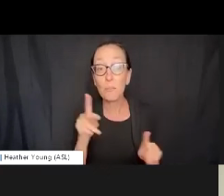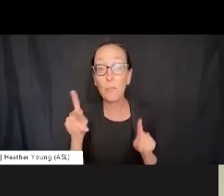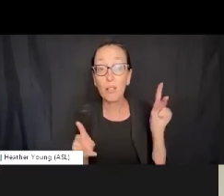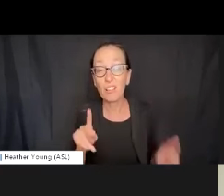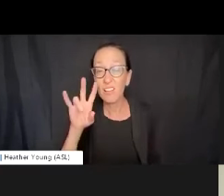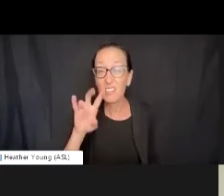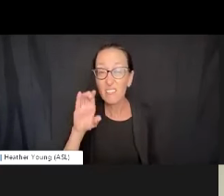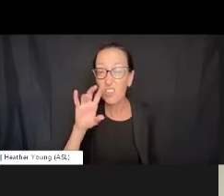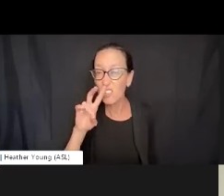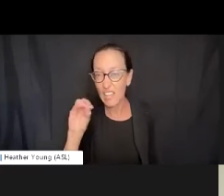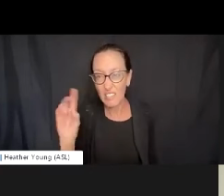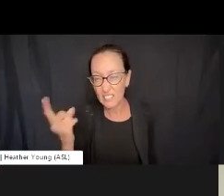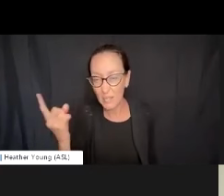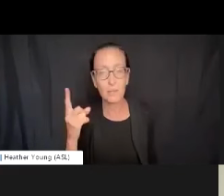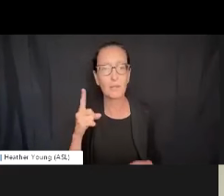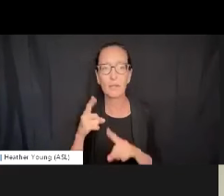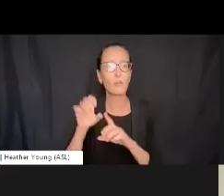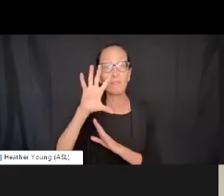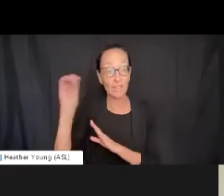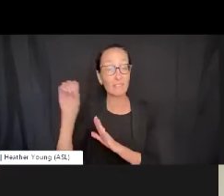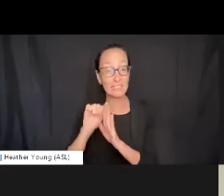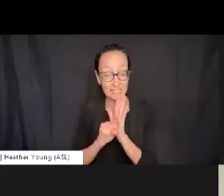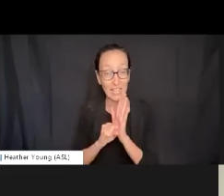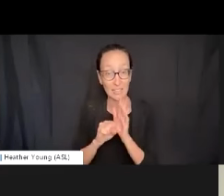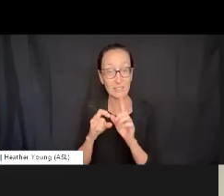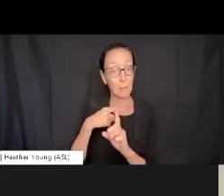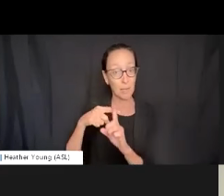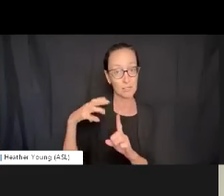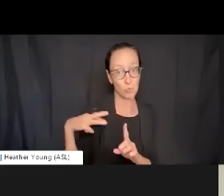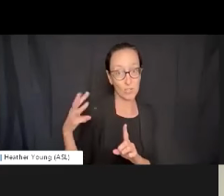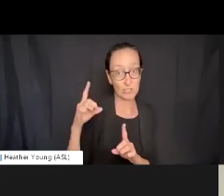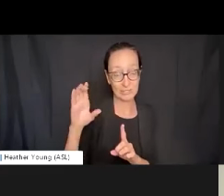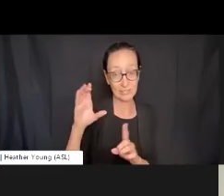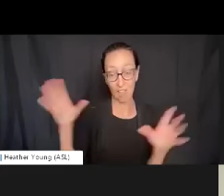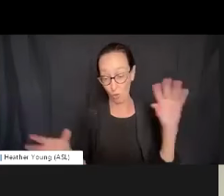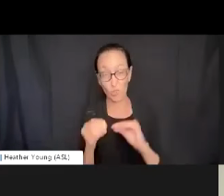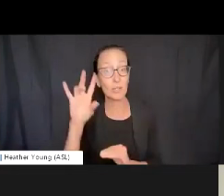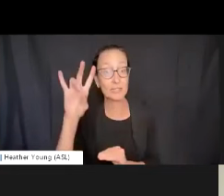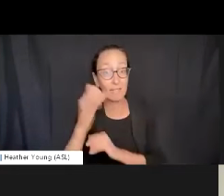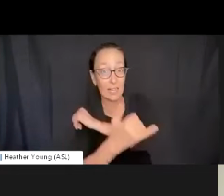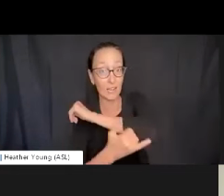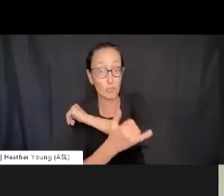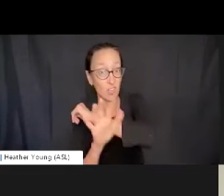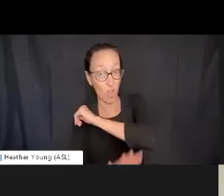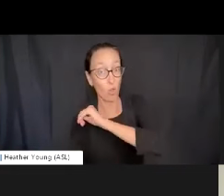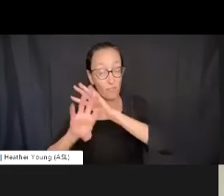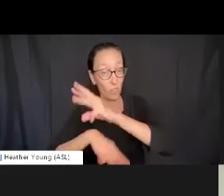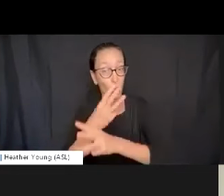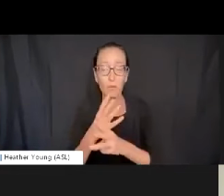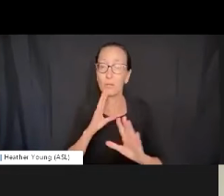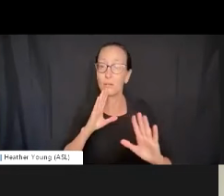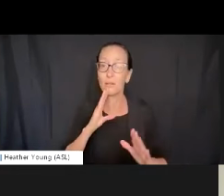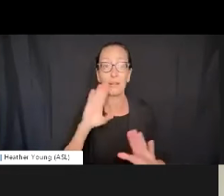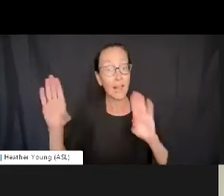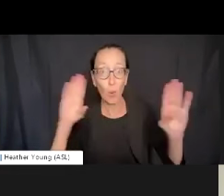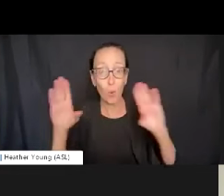states plus Washington, D.C., and 7 countries around the world. So, hello, everyone. Good afternoon, good morning, good day to